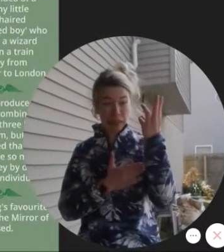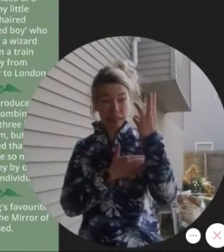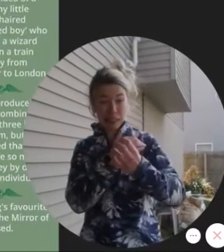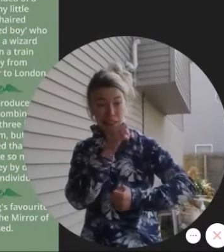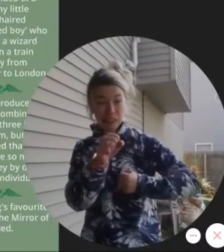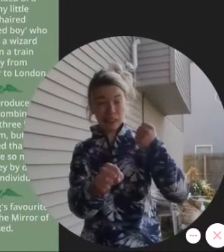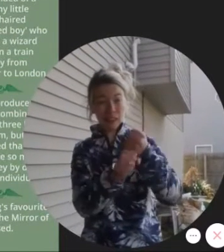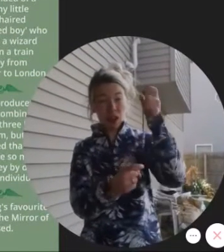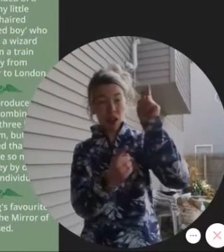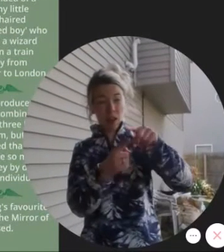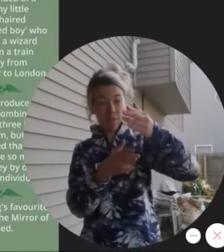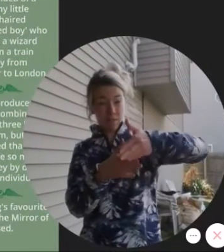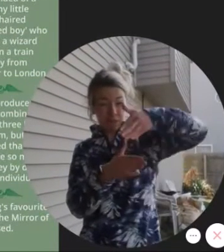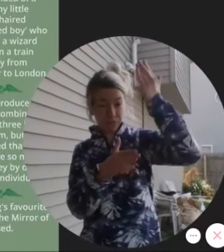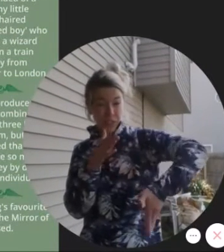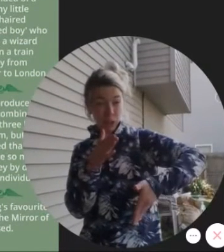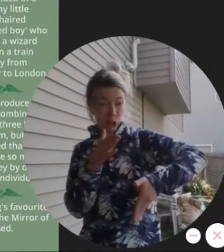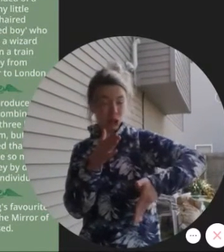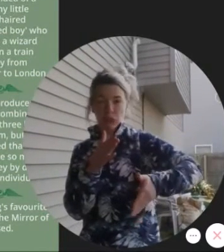have different characteristics in there.